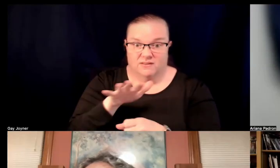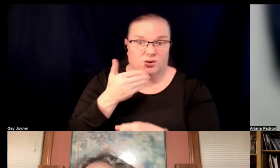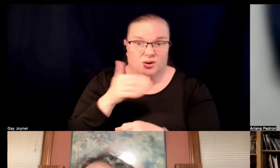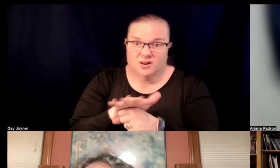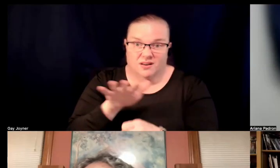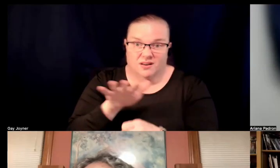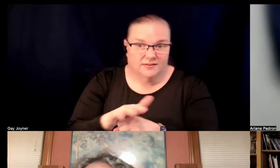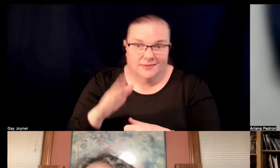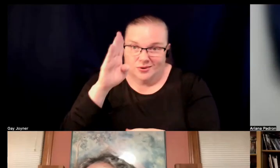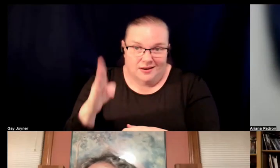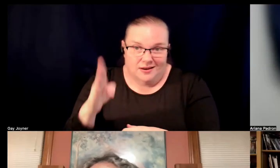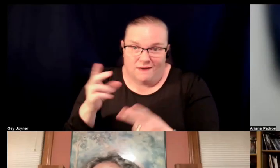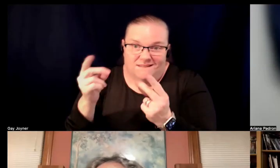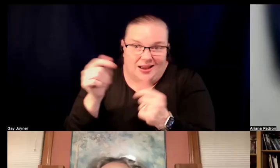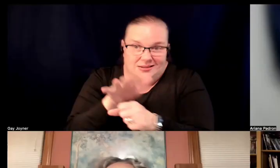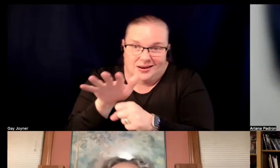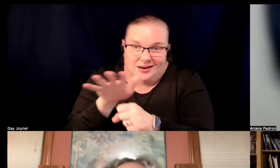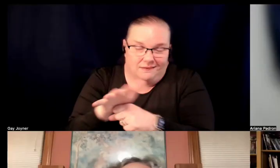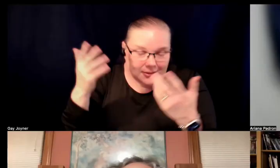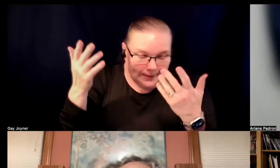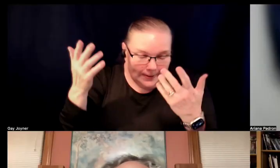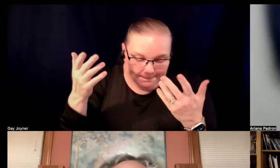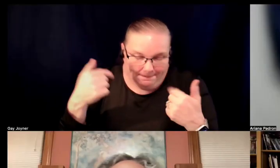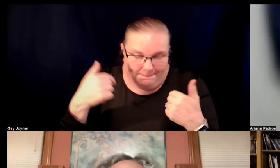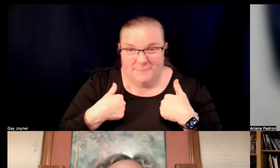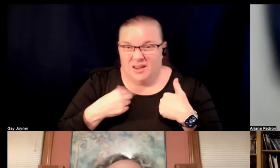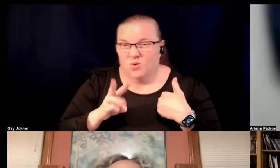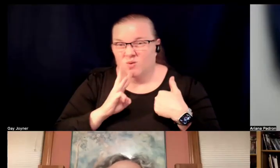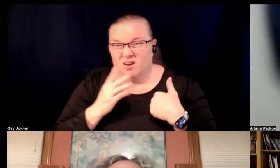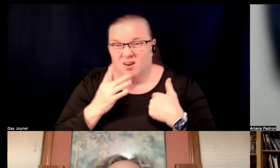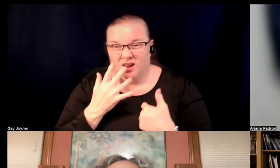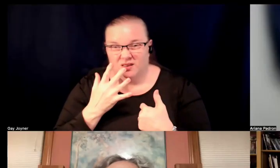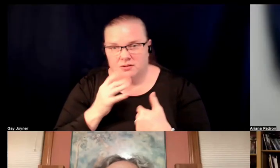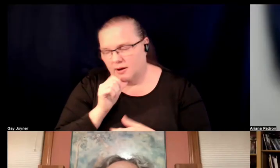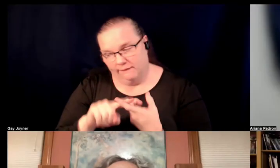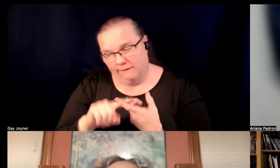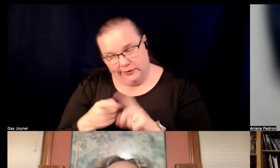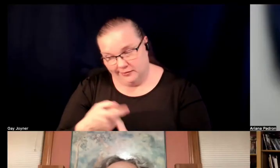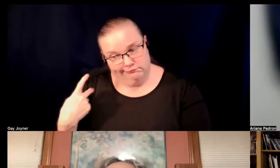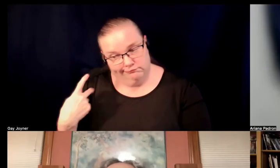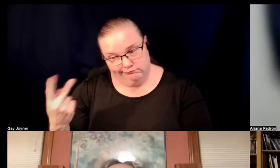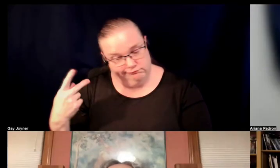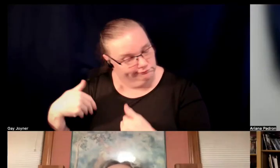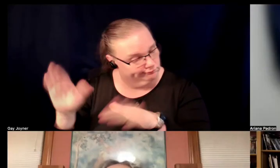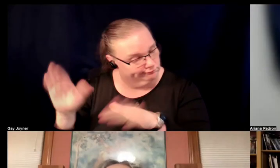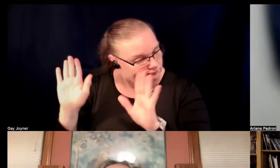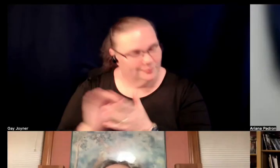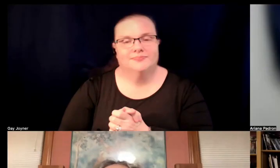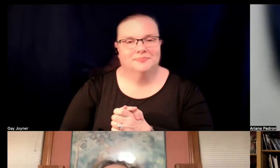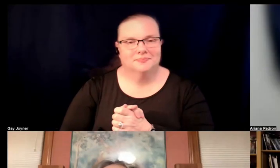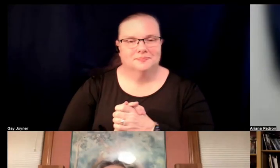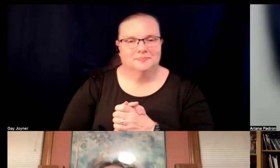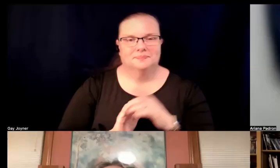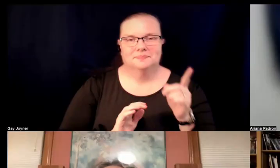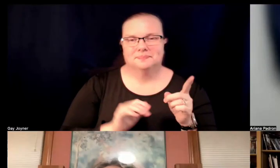fast enough. uh, I'm not sure. Just me and watercolors are not friends. That's all I can say. I remember when my children were